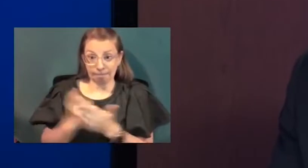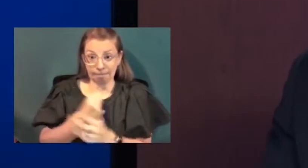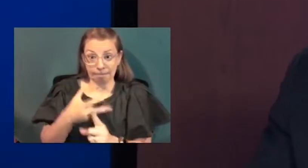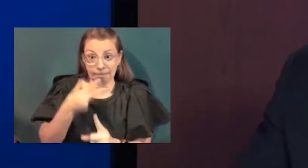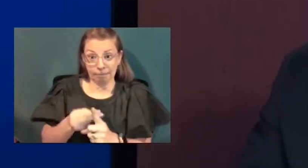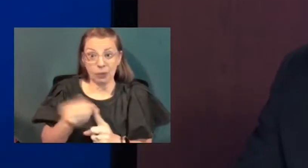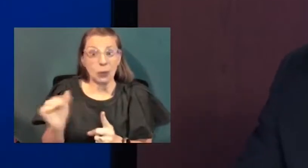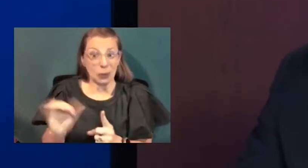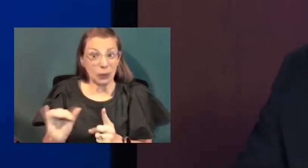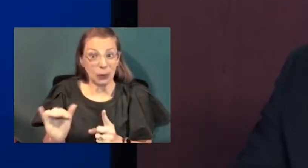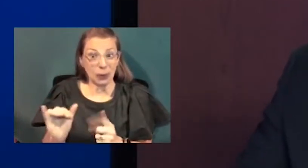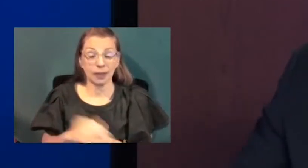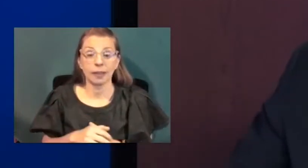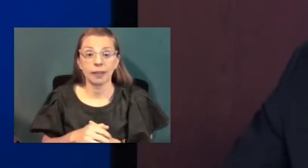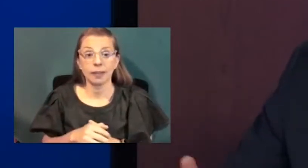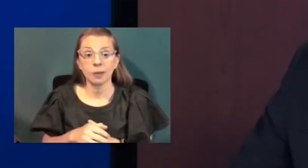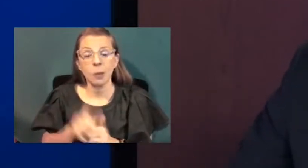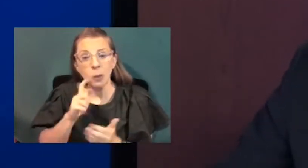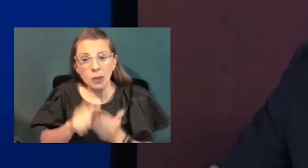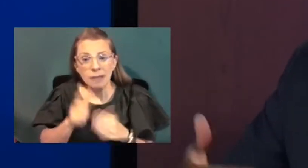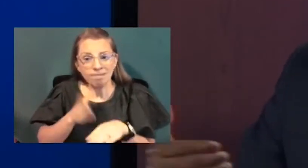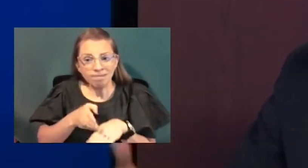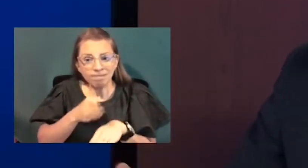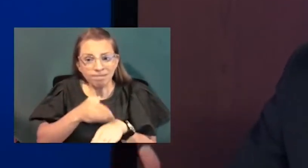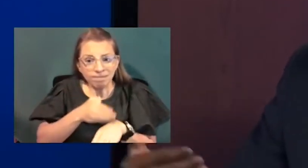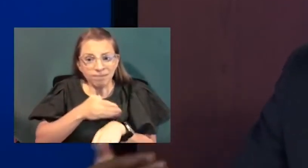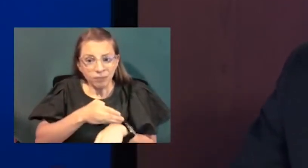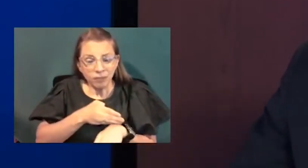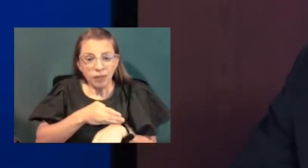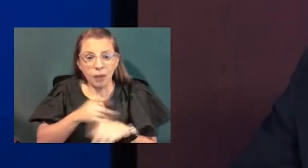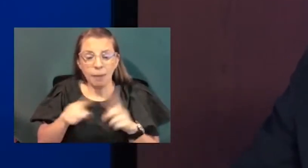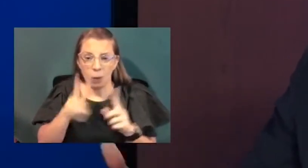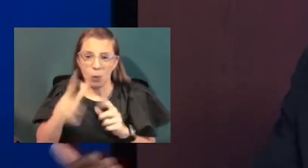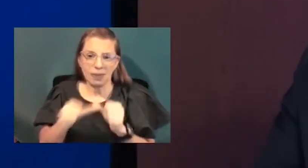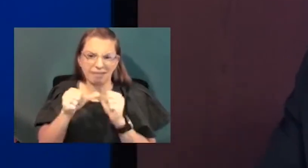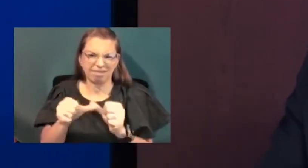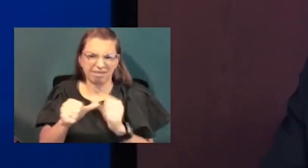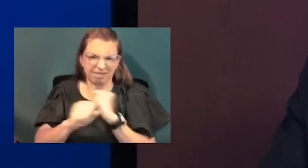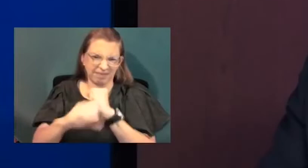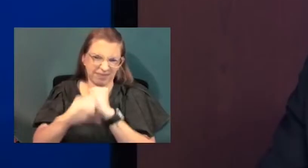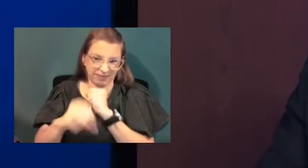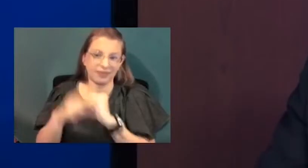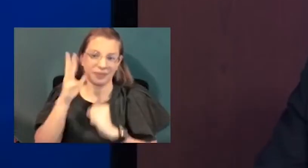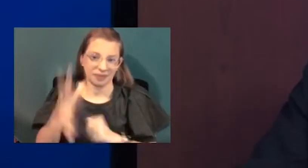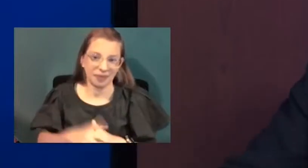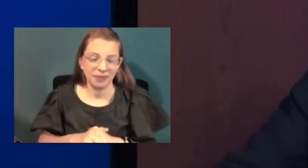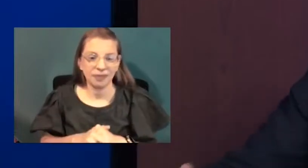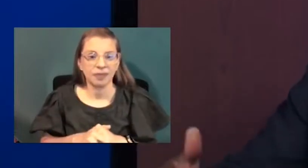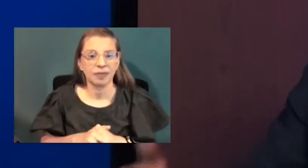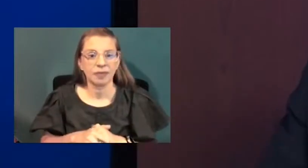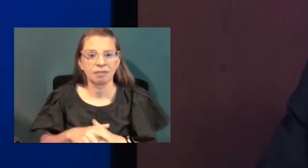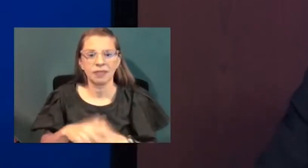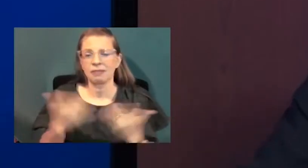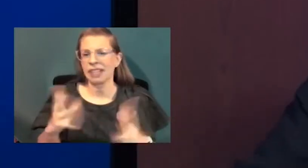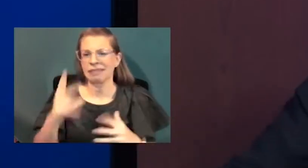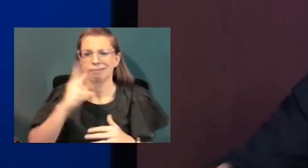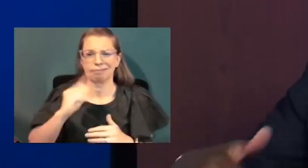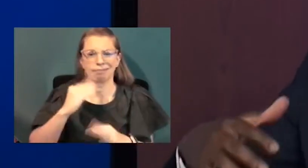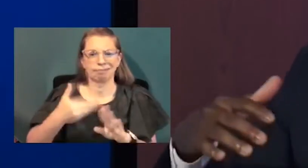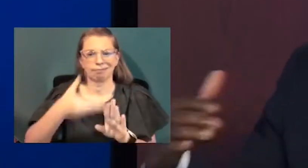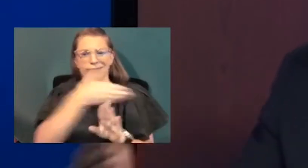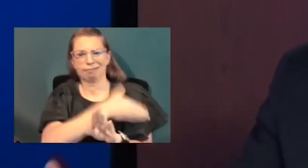are seeing progress, but it is going to be a continuous campaign. And we've been through this before in this country, whether it was putting on seat